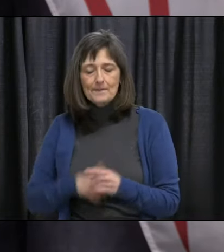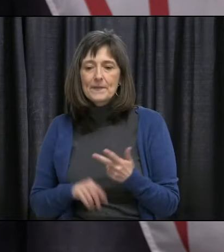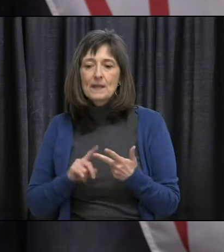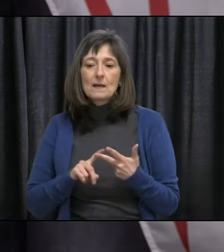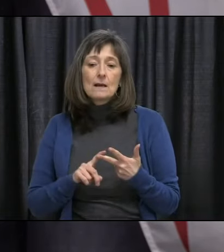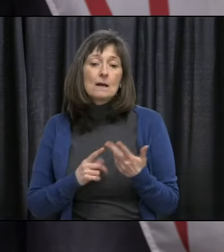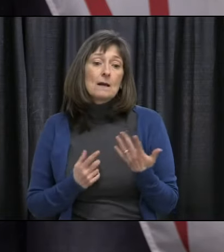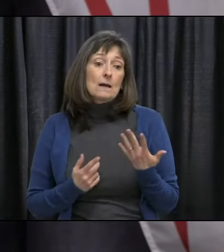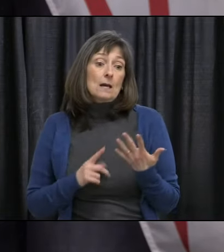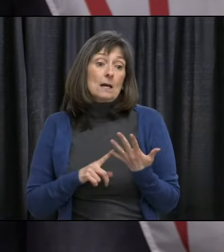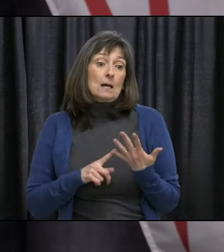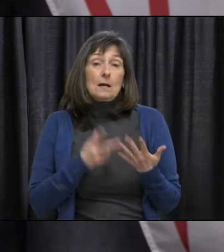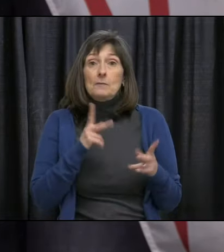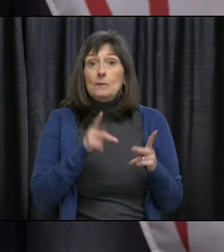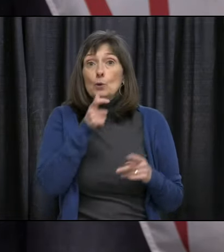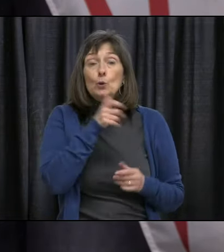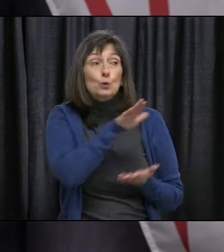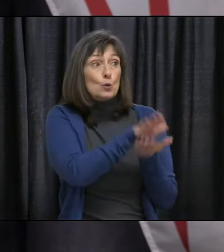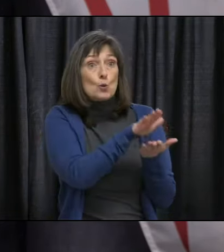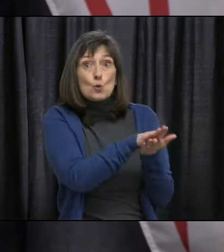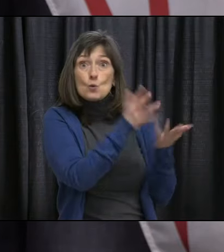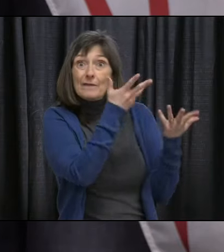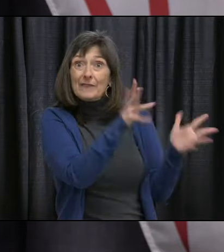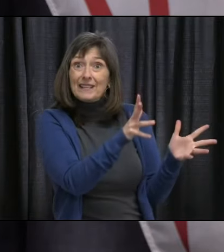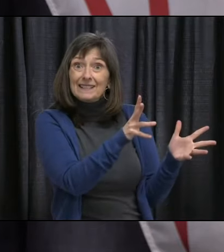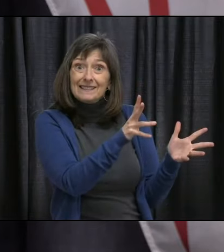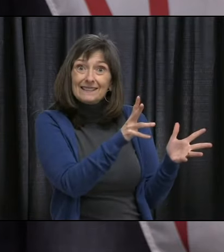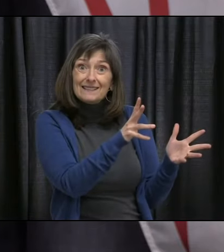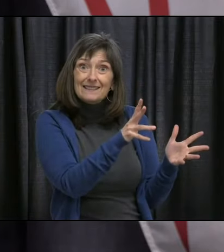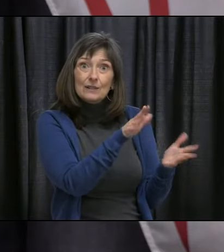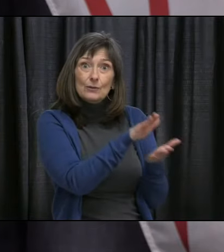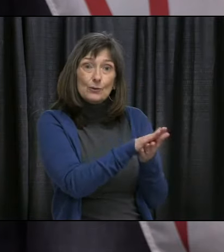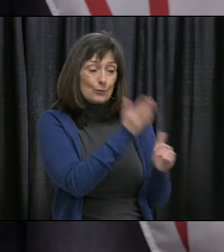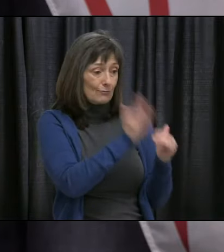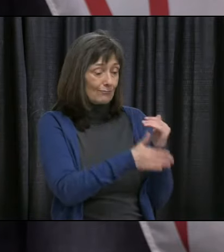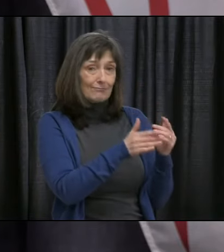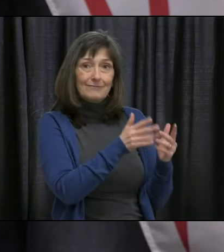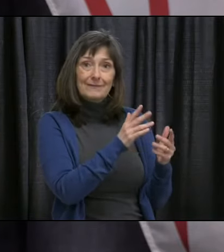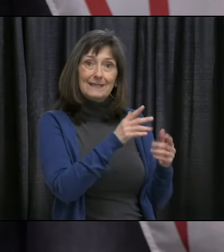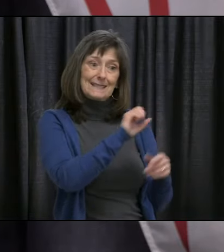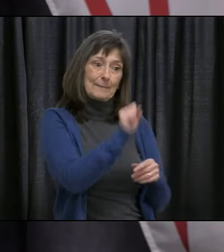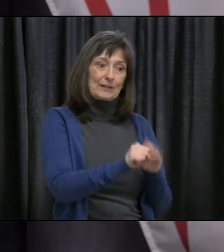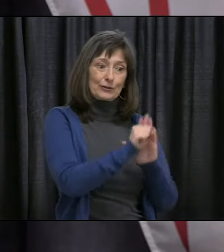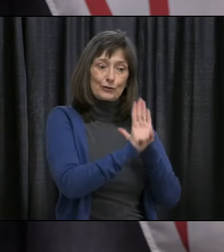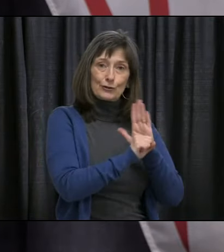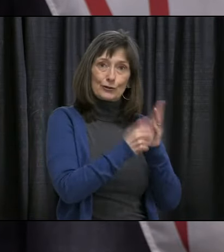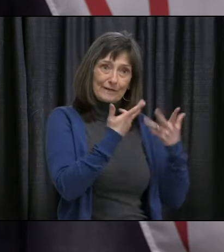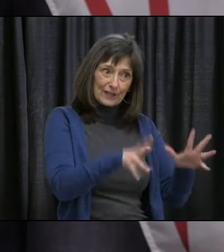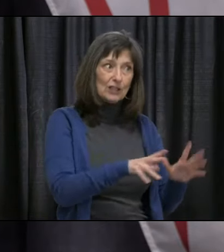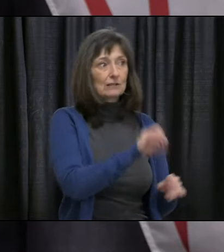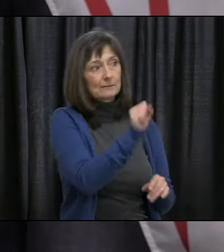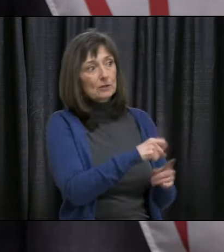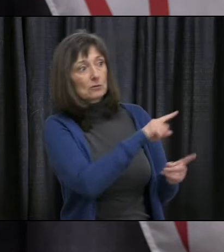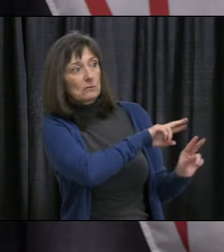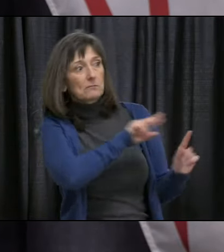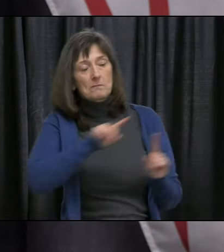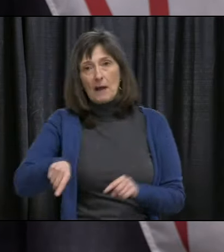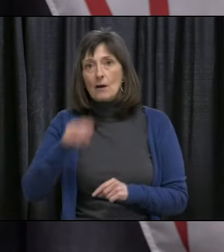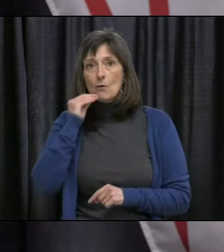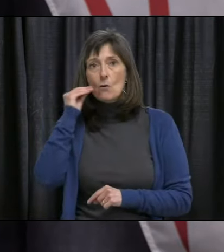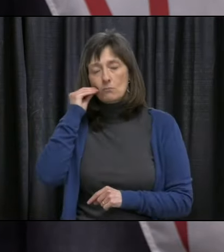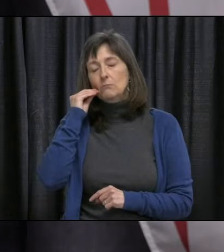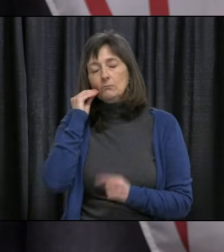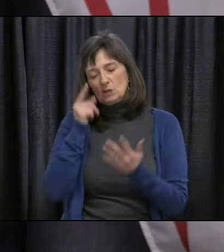People finishing school and returning home from school, things like that. Those are